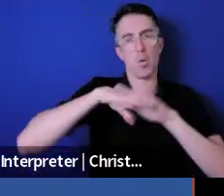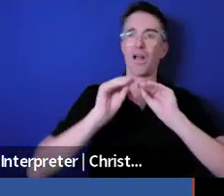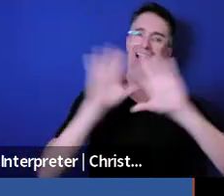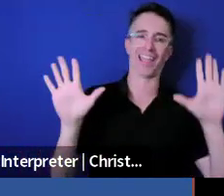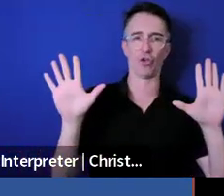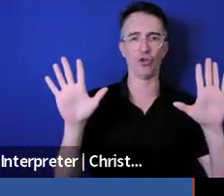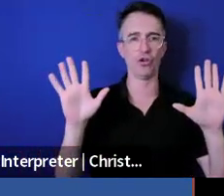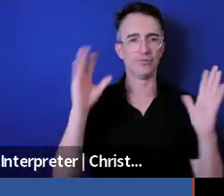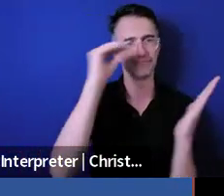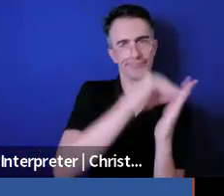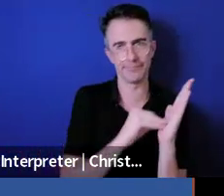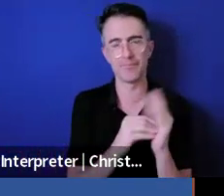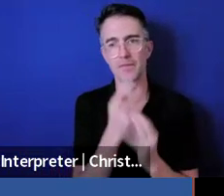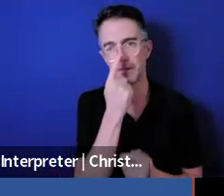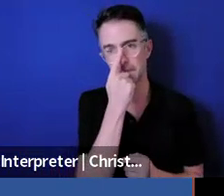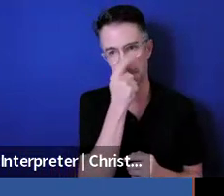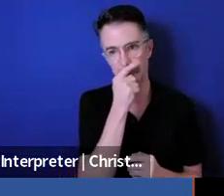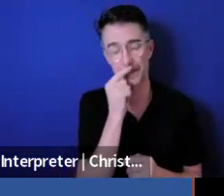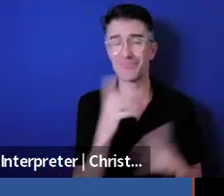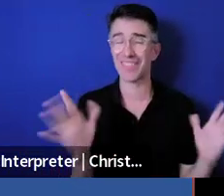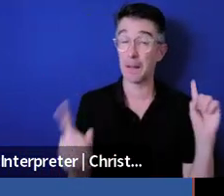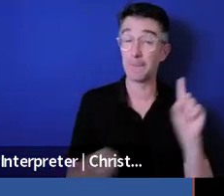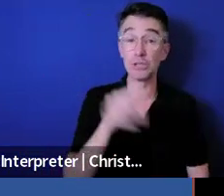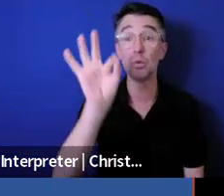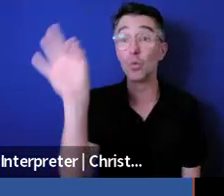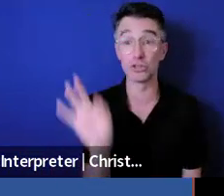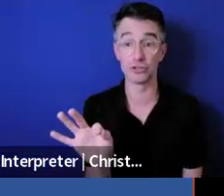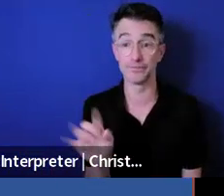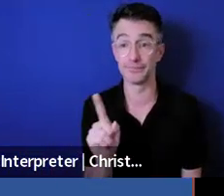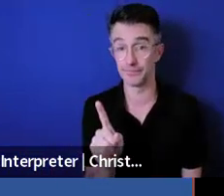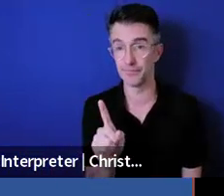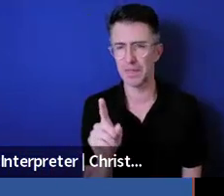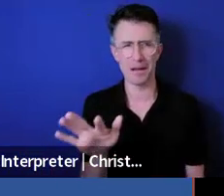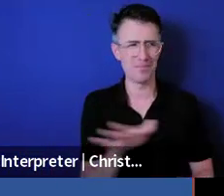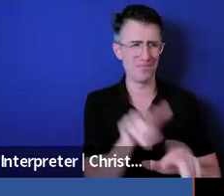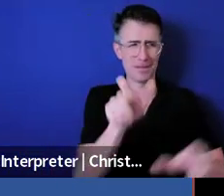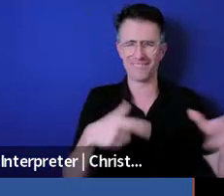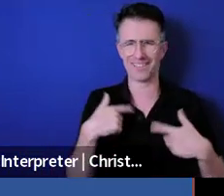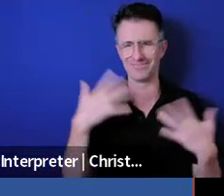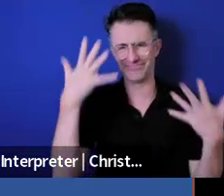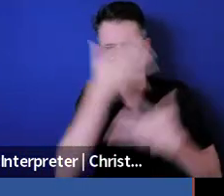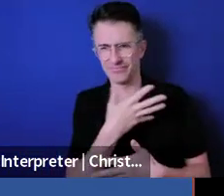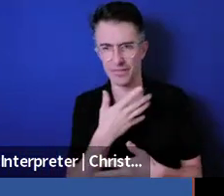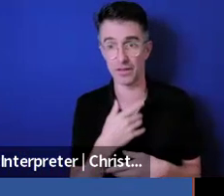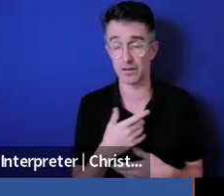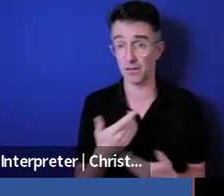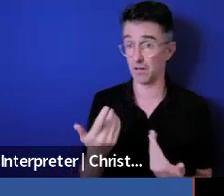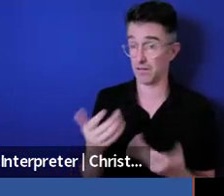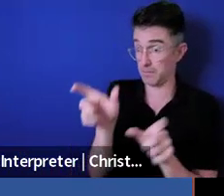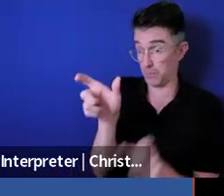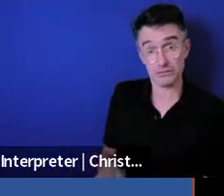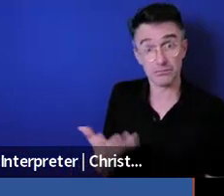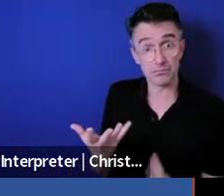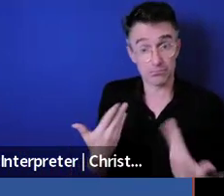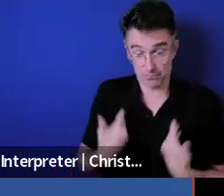often confusion between the number of people with disability or experiencing disability in a population and the number